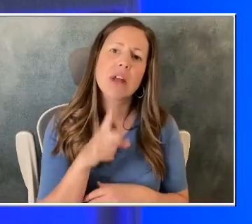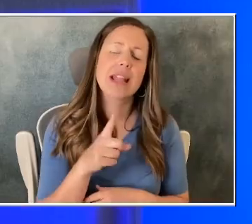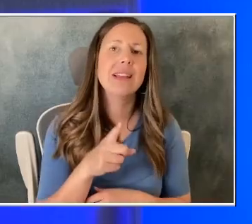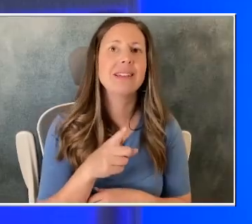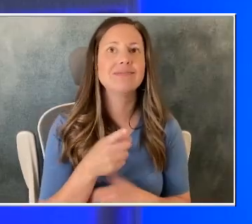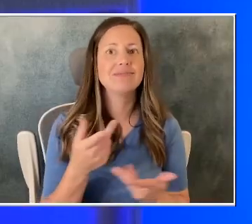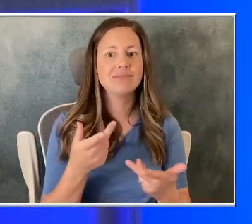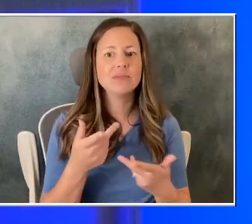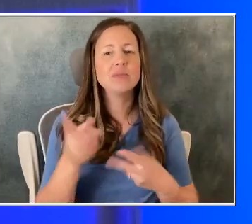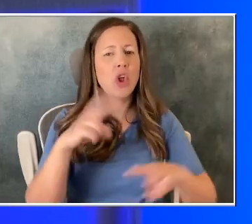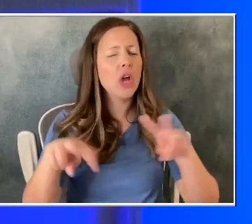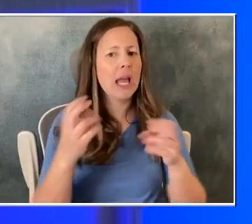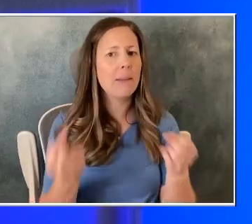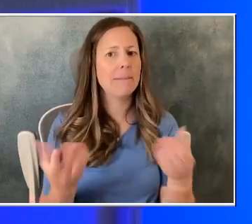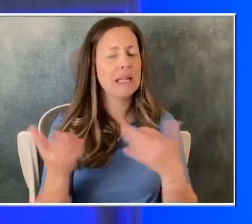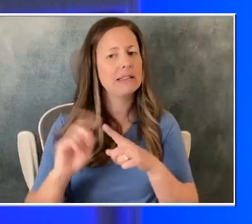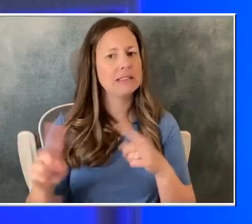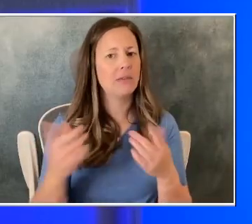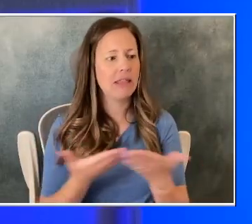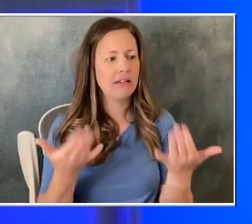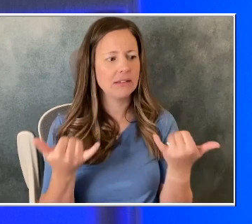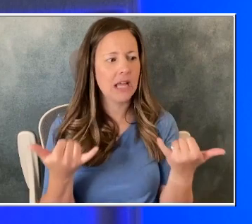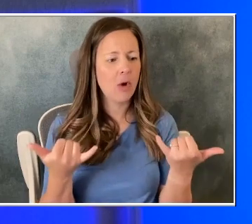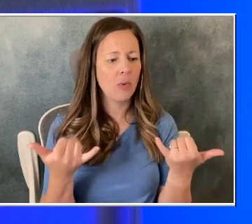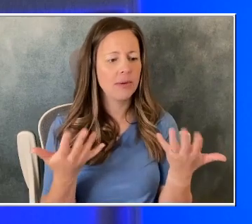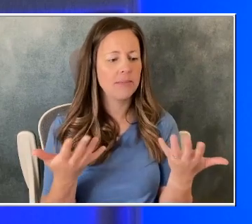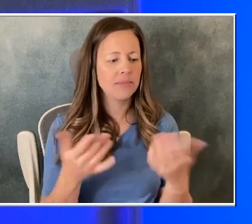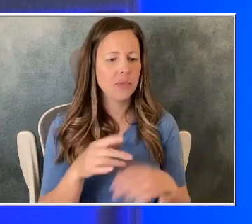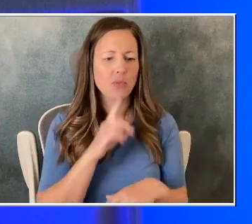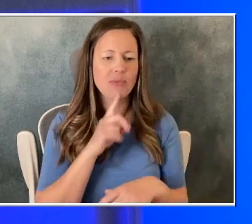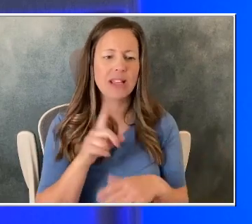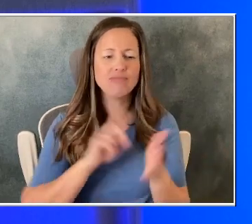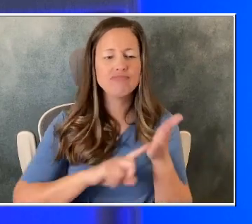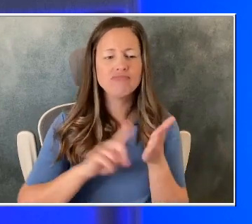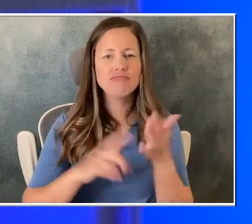So we're looking a lot into